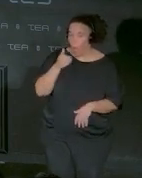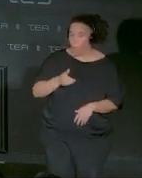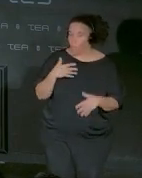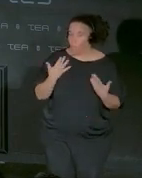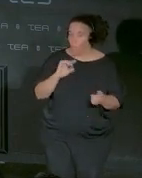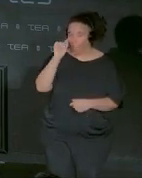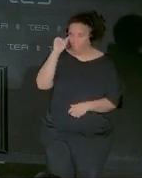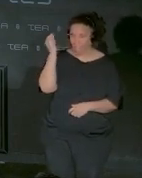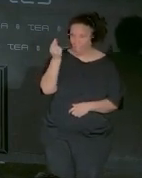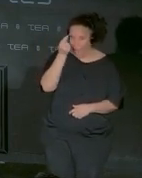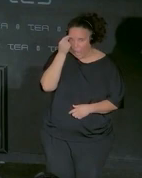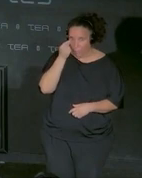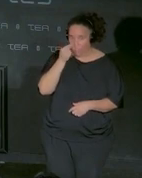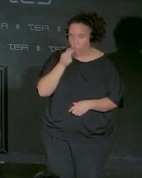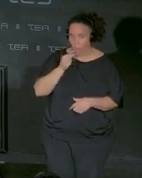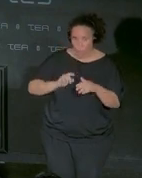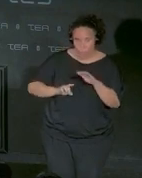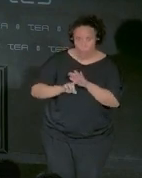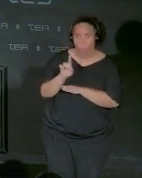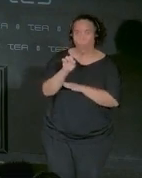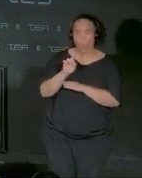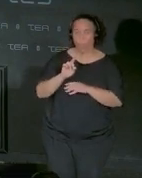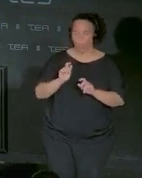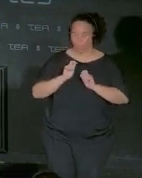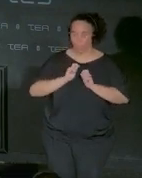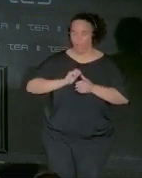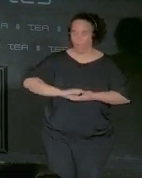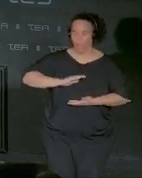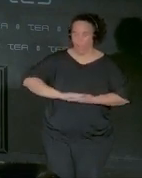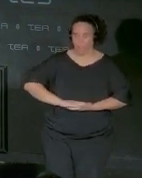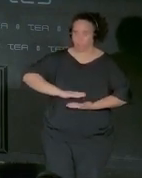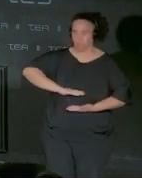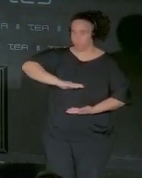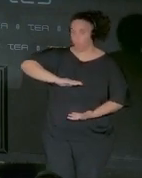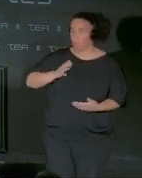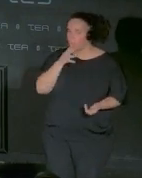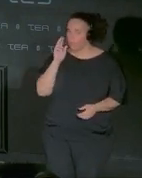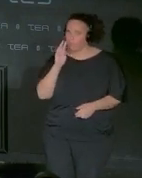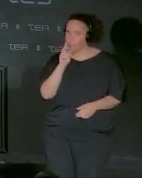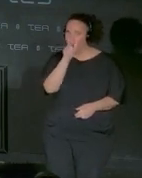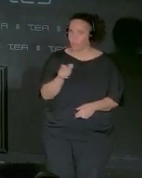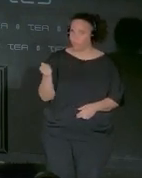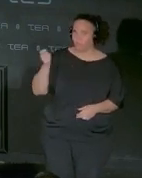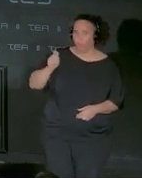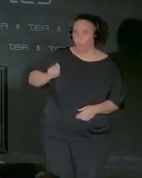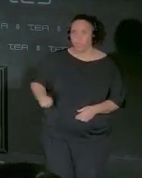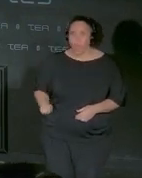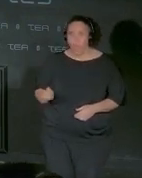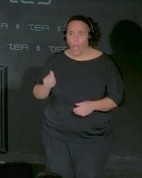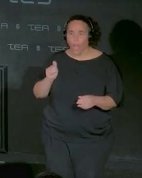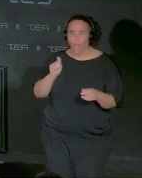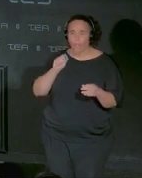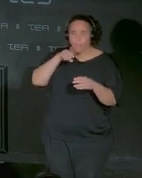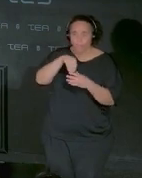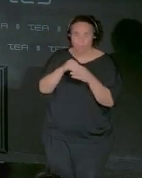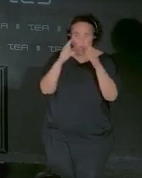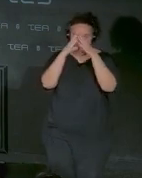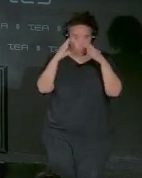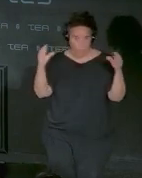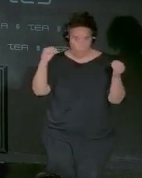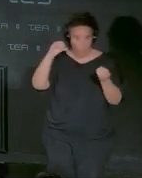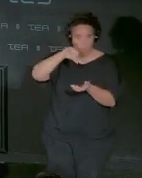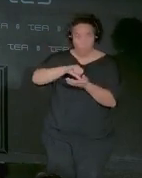AI in Kortrijk, in Flanders. But when they leave school, they know how to make a game, but they don't know how to set up a